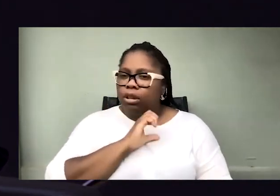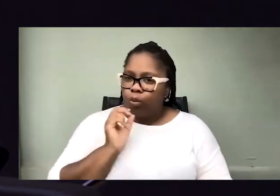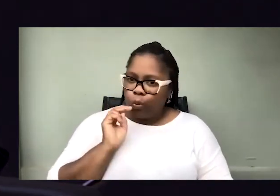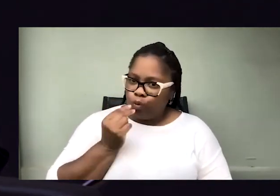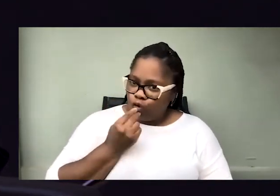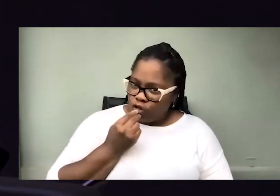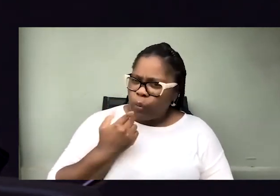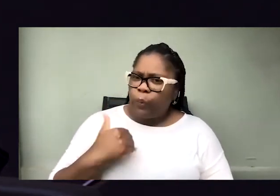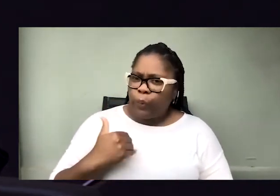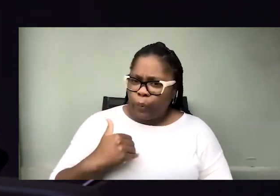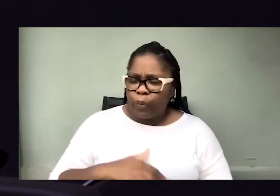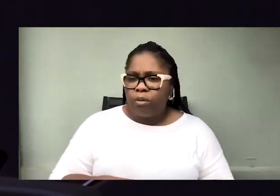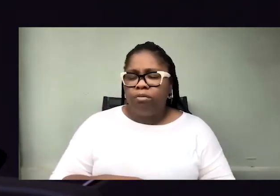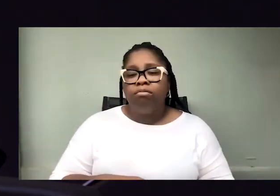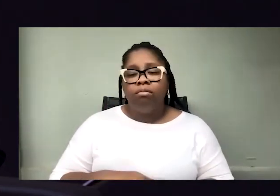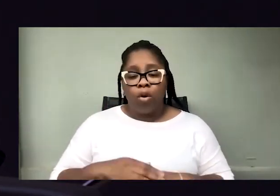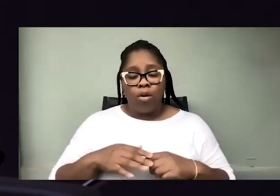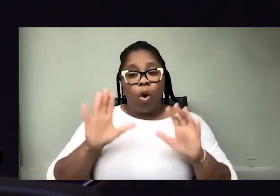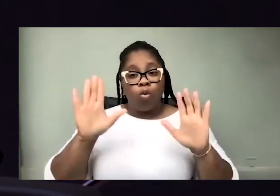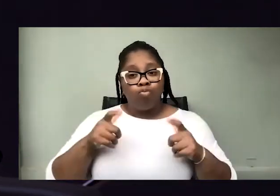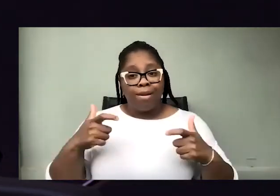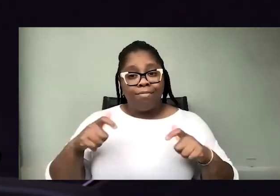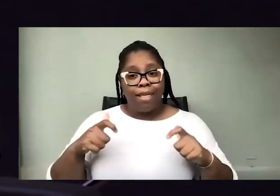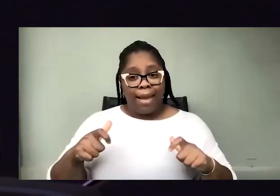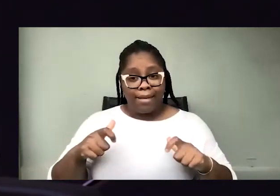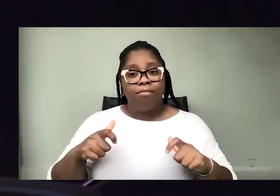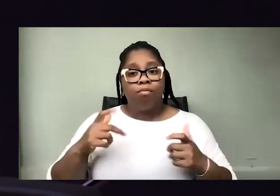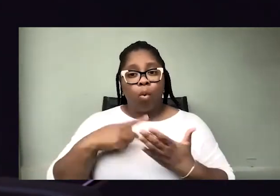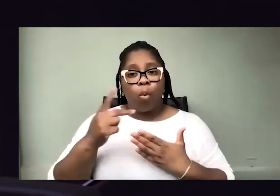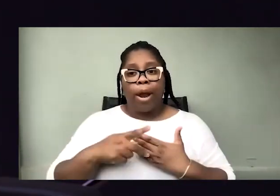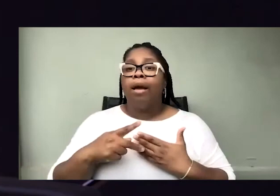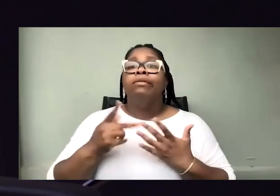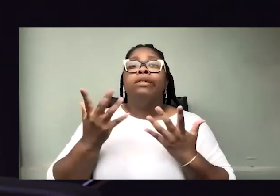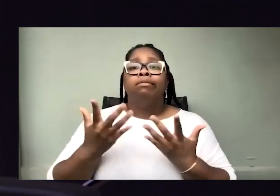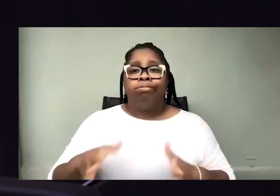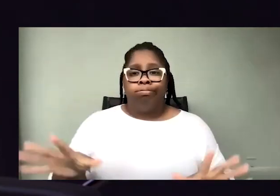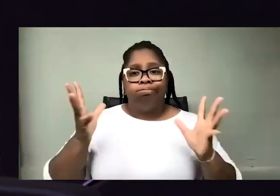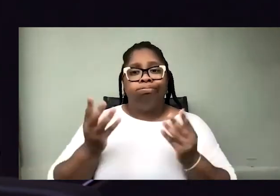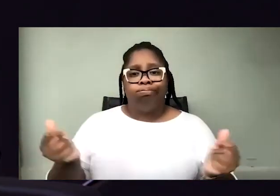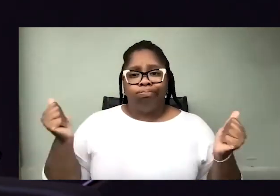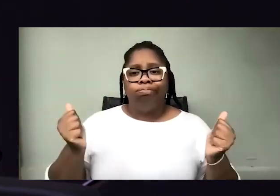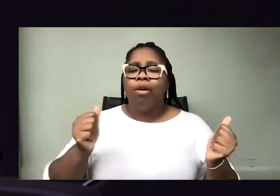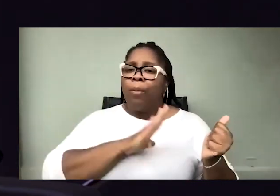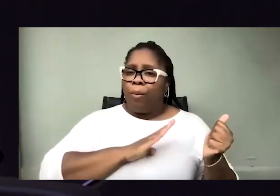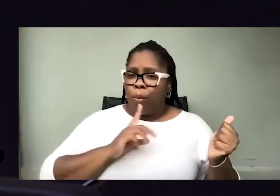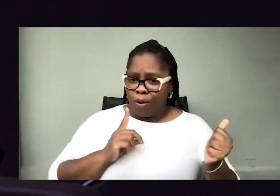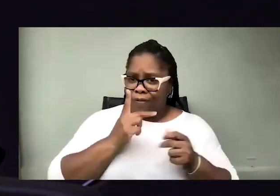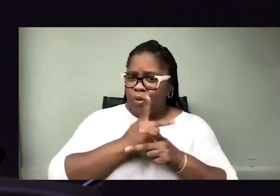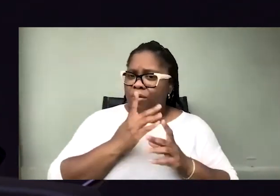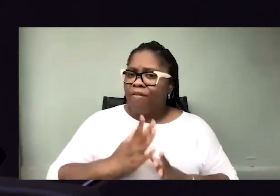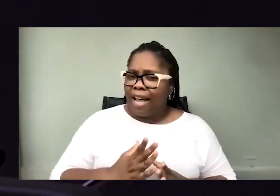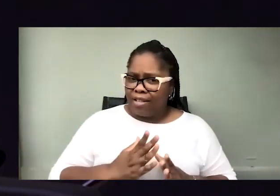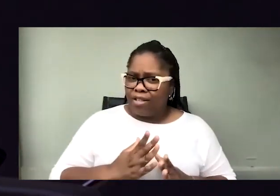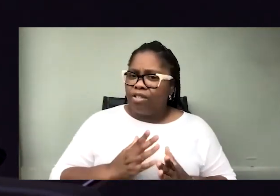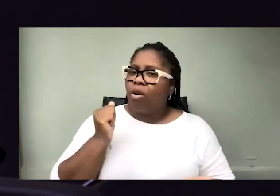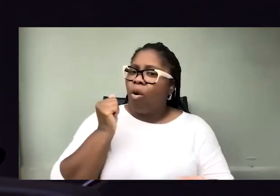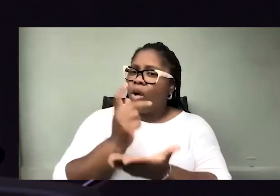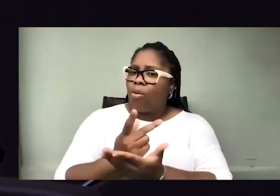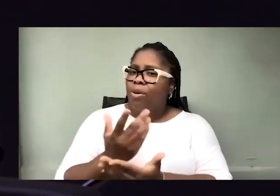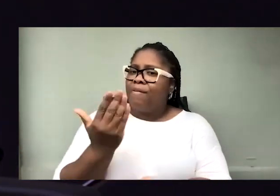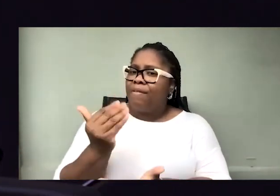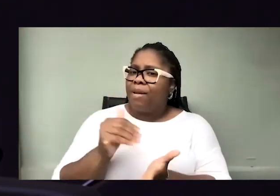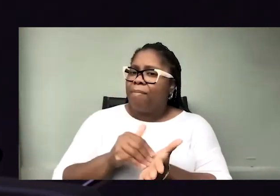And after the Great Plates program sunsetted, our Board of Supervisors authorized $15